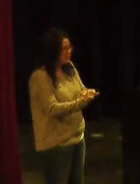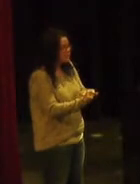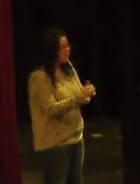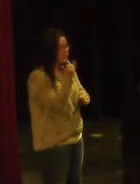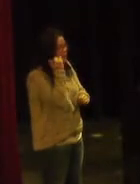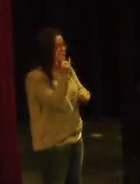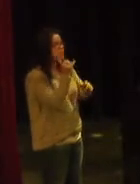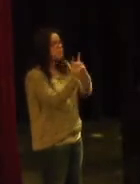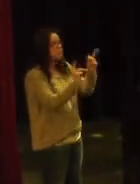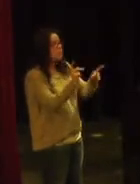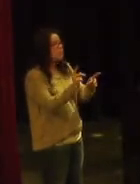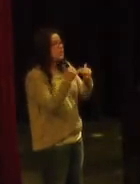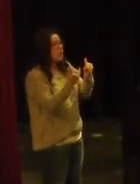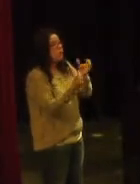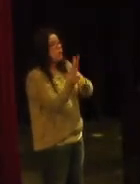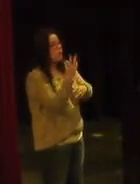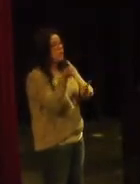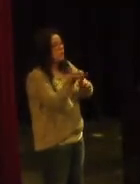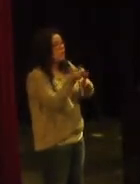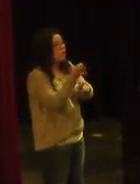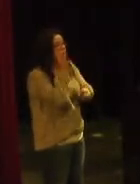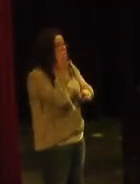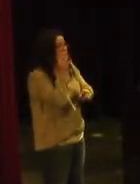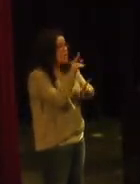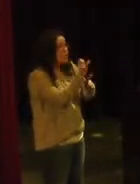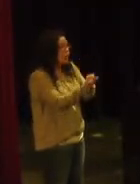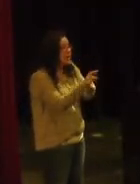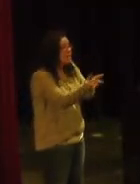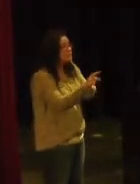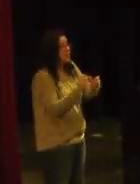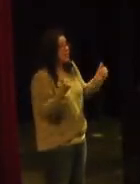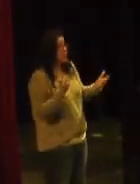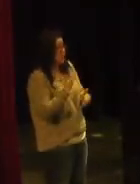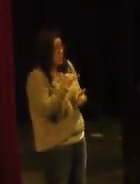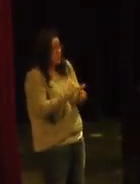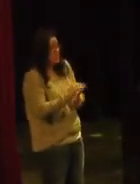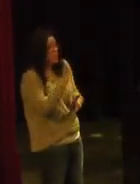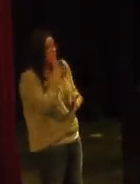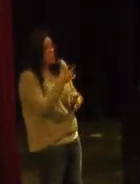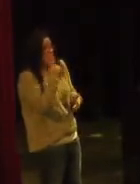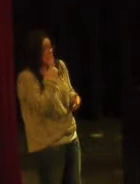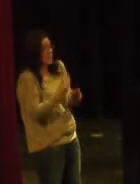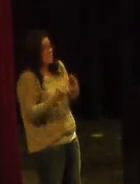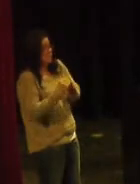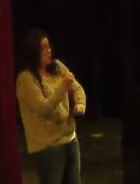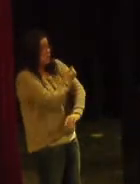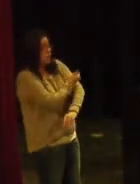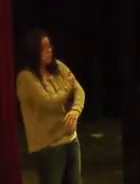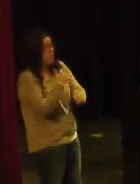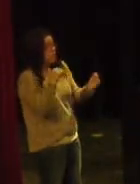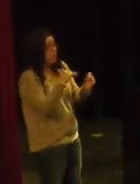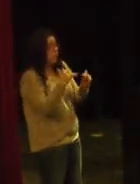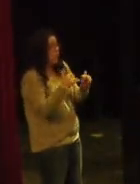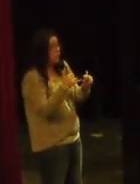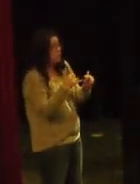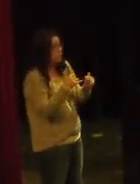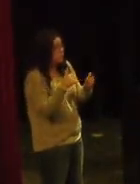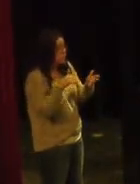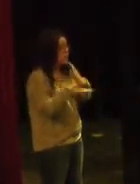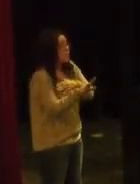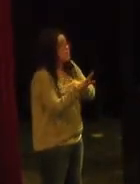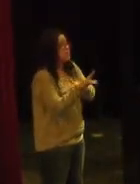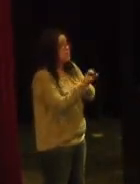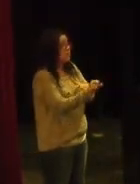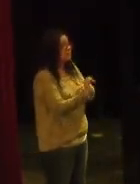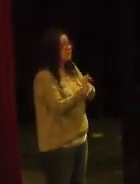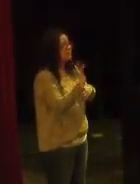growing their own marijuana, then what the fear is that we're going to see more of the drug wars spill into the United States, like the